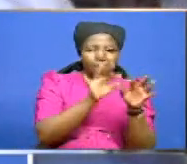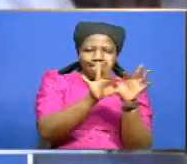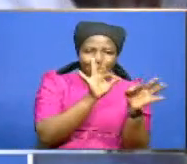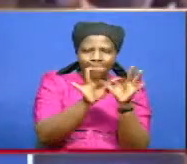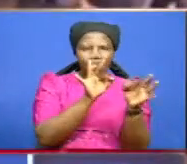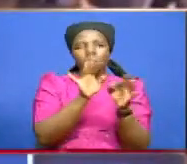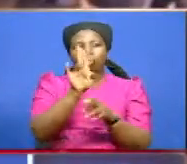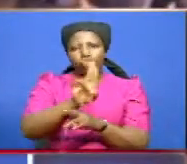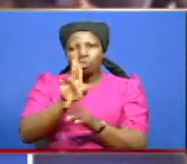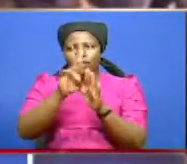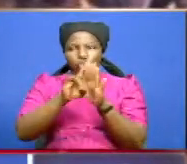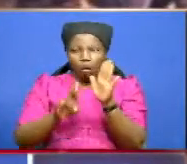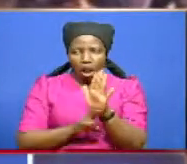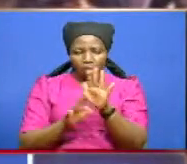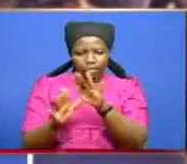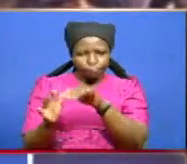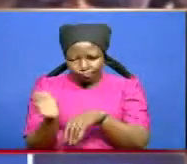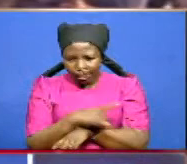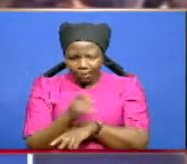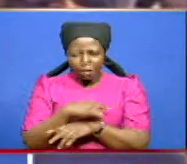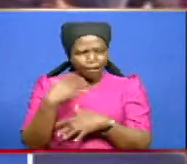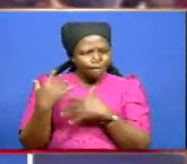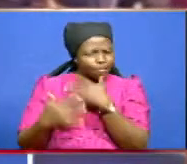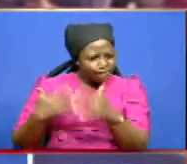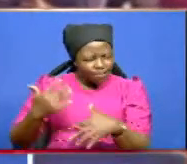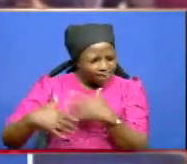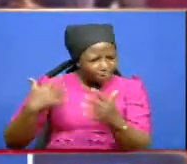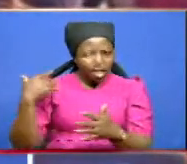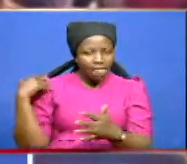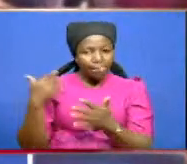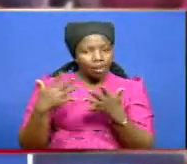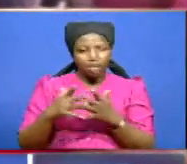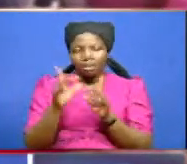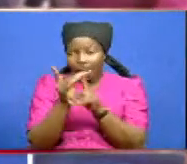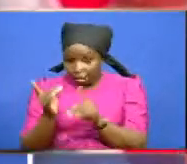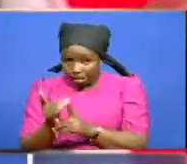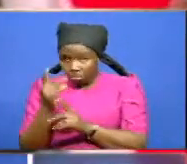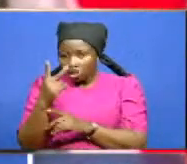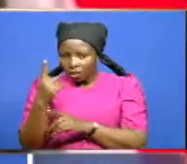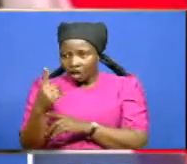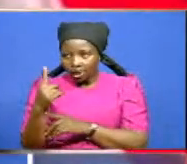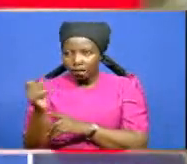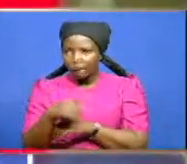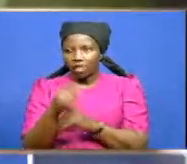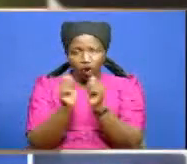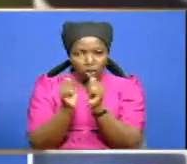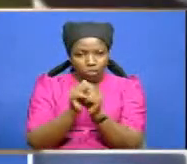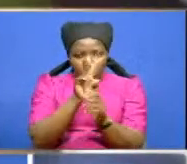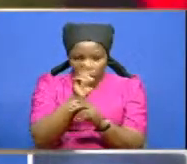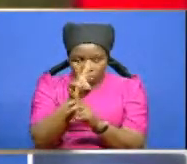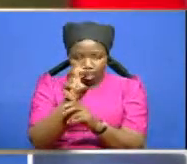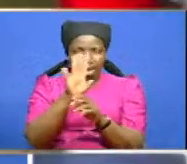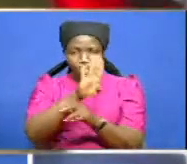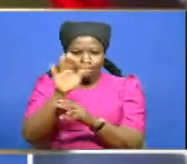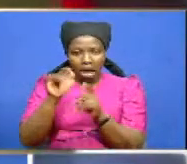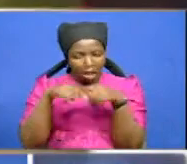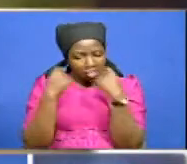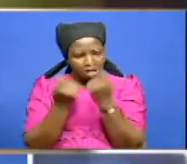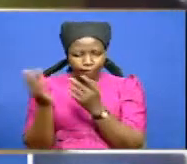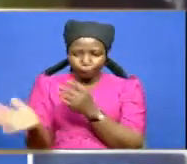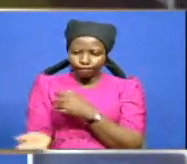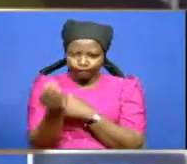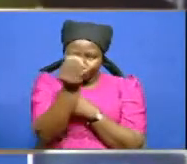protocols. Months down the line, however, on the 21st of October 2020, the BBI task force